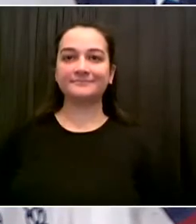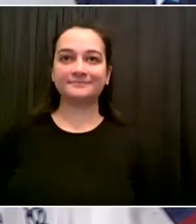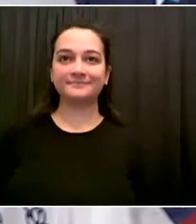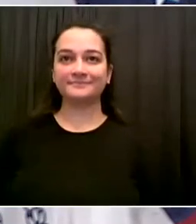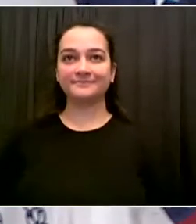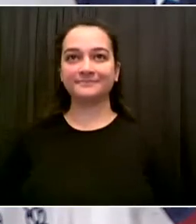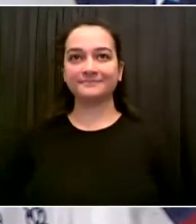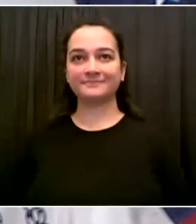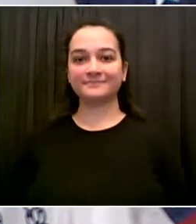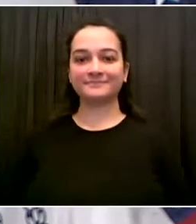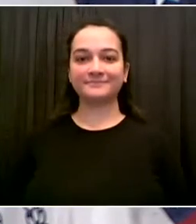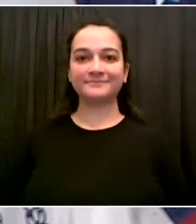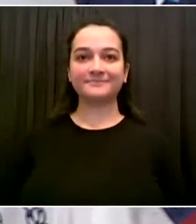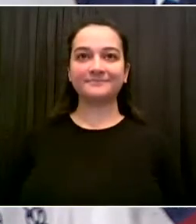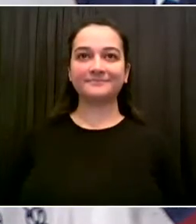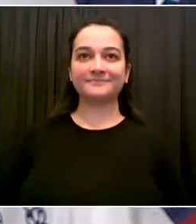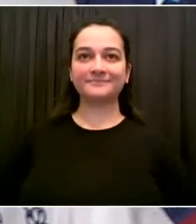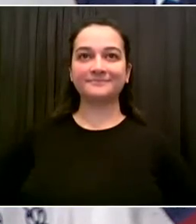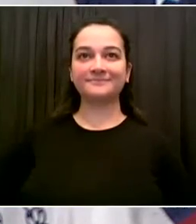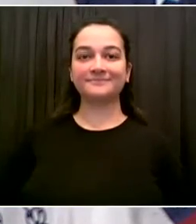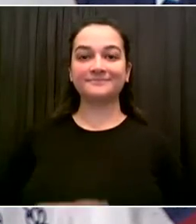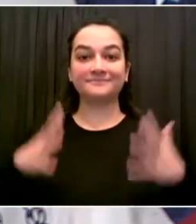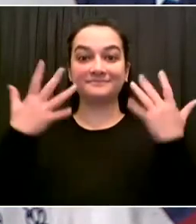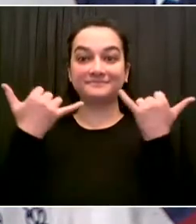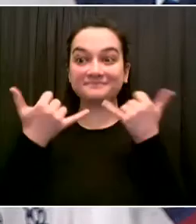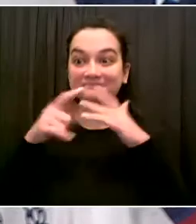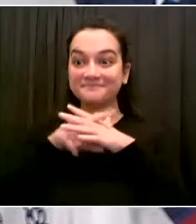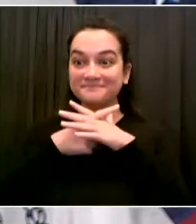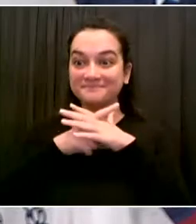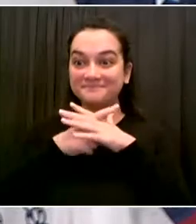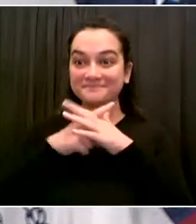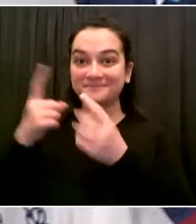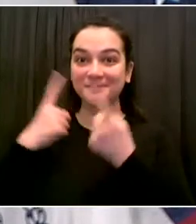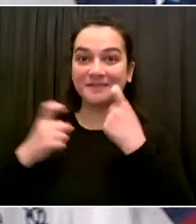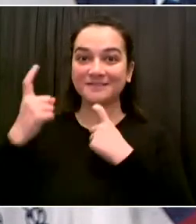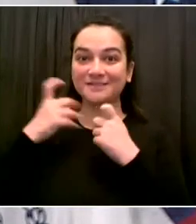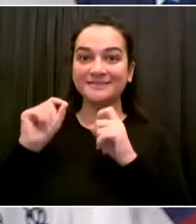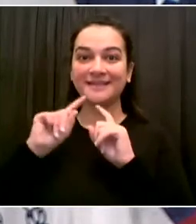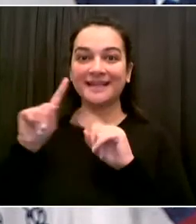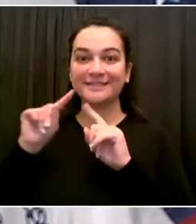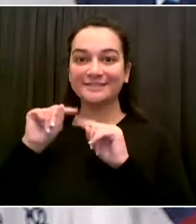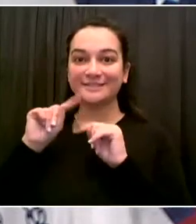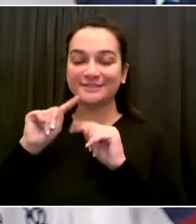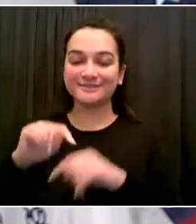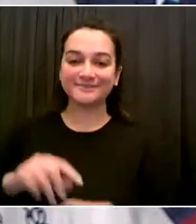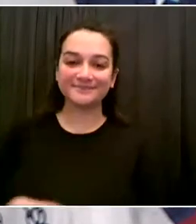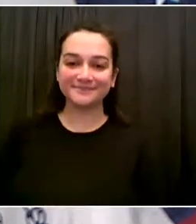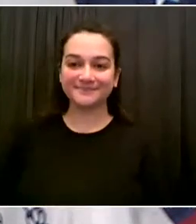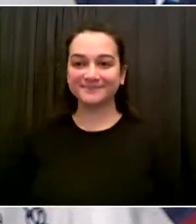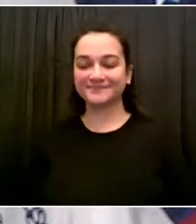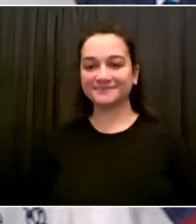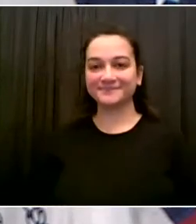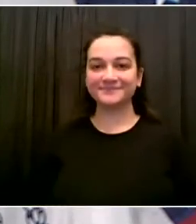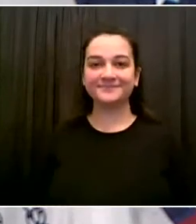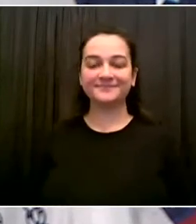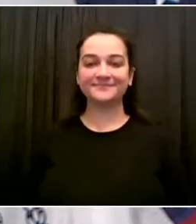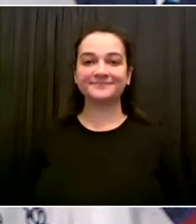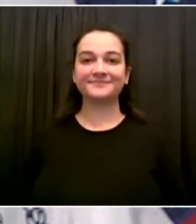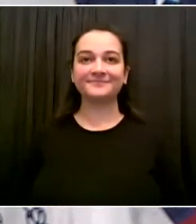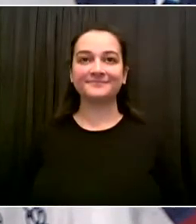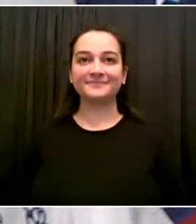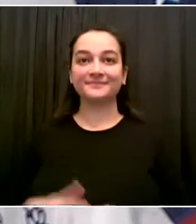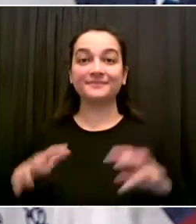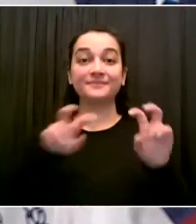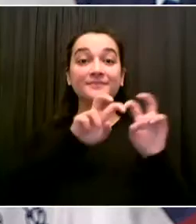colleagues in the media, and please let me know the name and outlet of each journalist. We'll now begin our Q&A. As